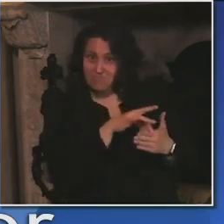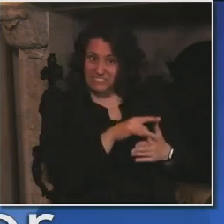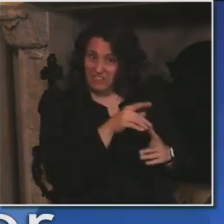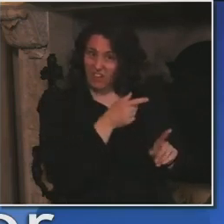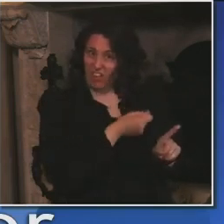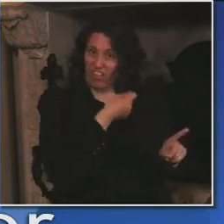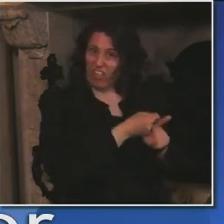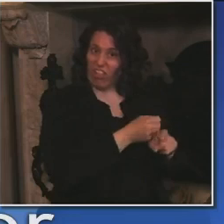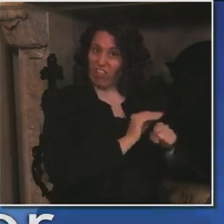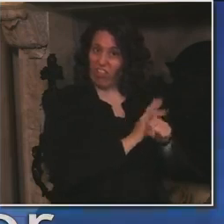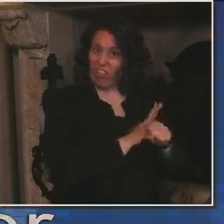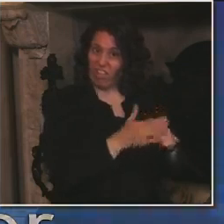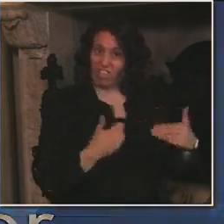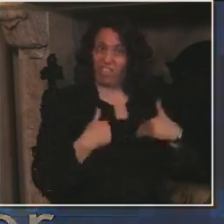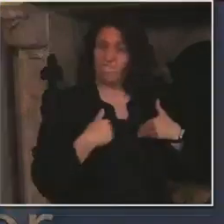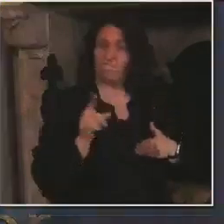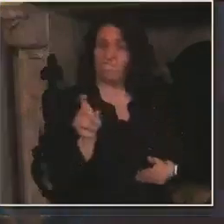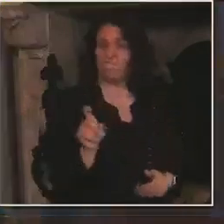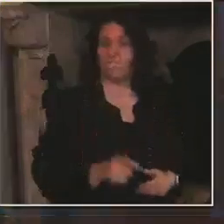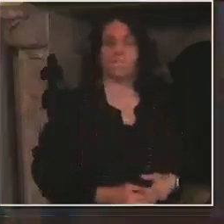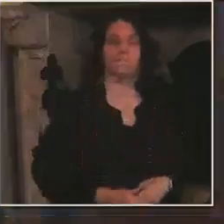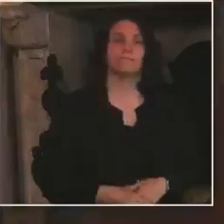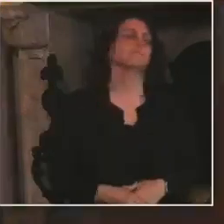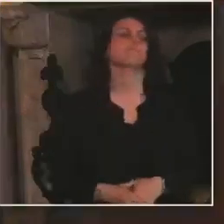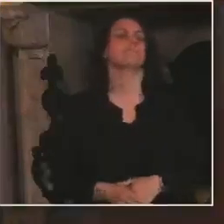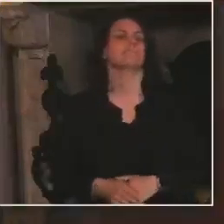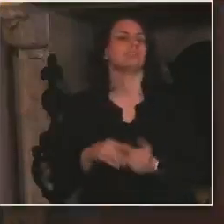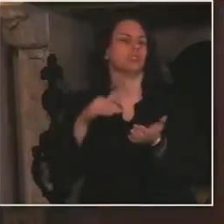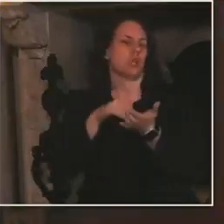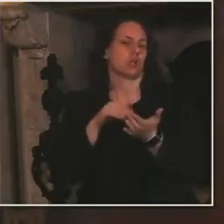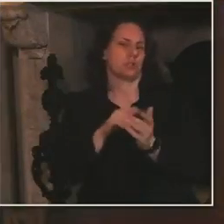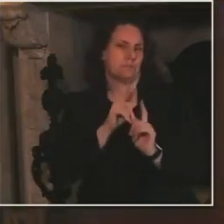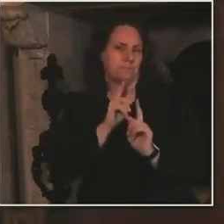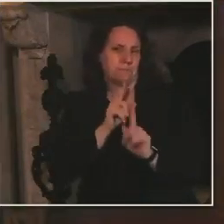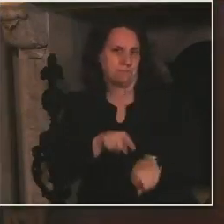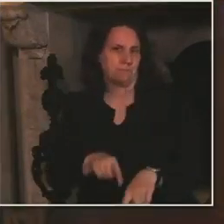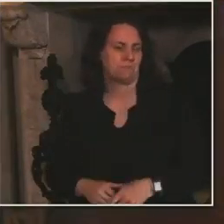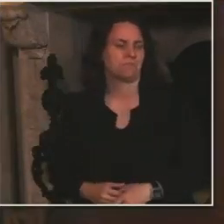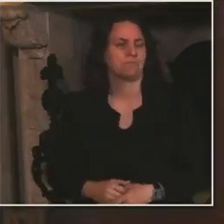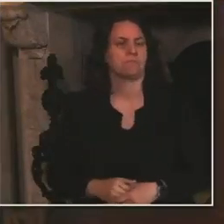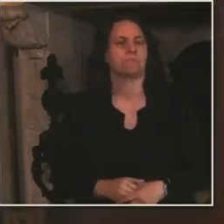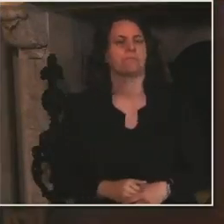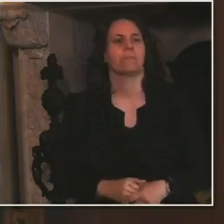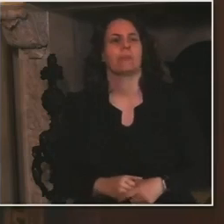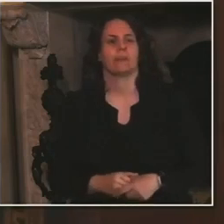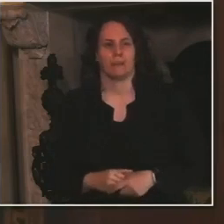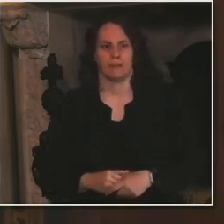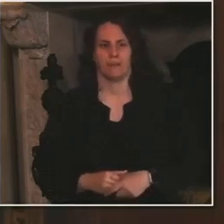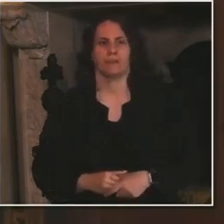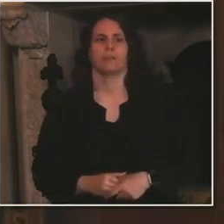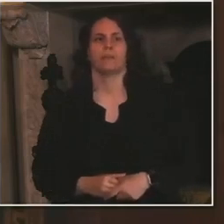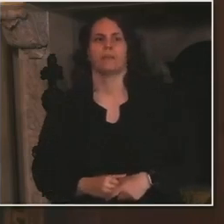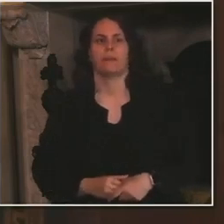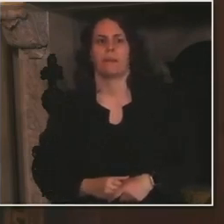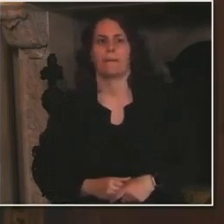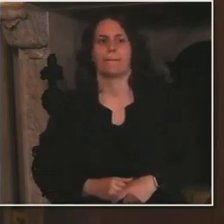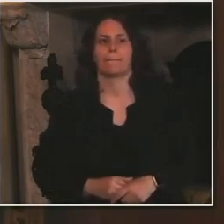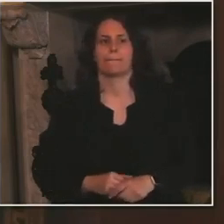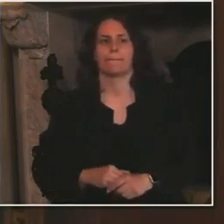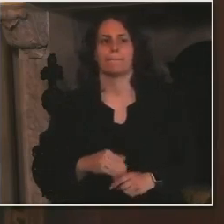Ryan Westergaard here. I can explain the best that we know is that there hasn't been described